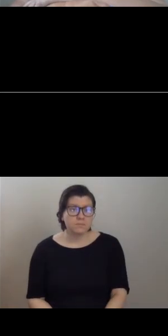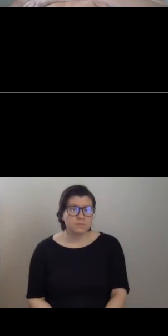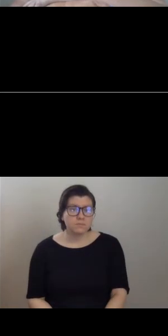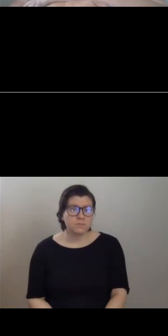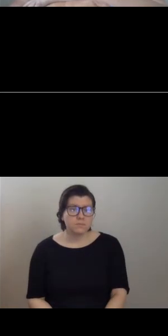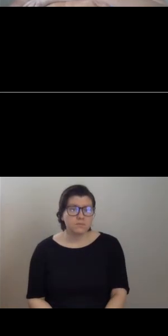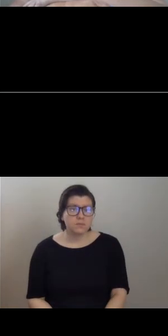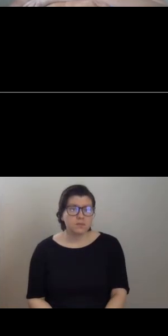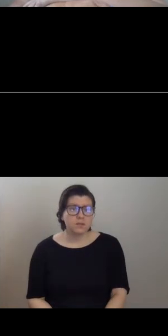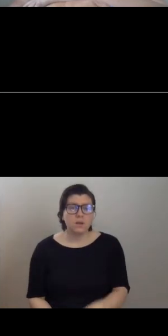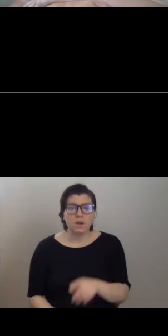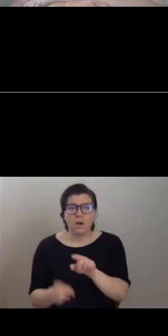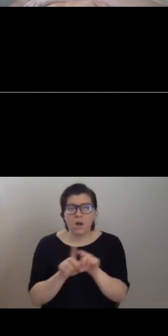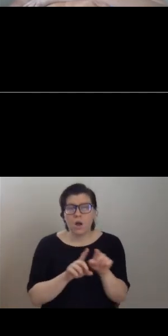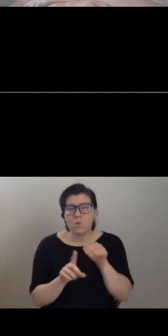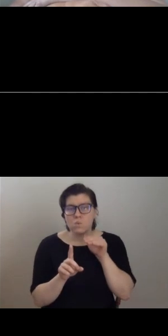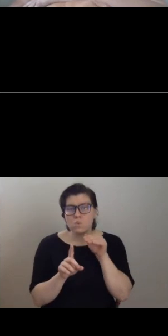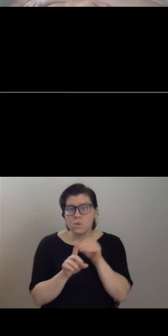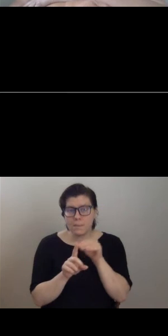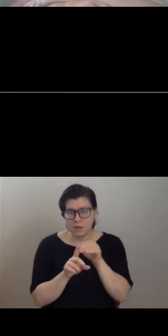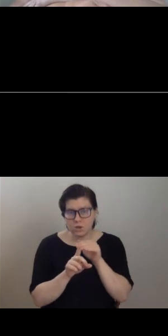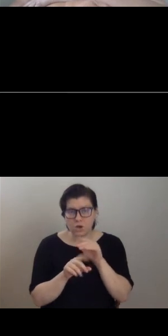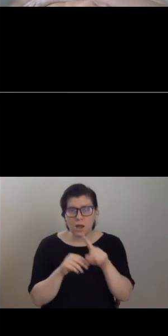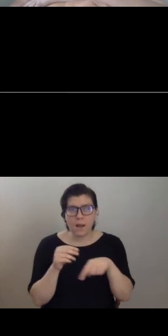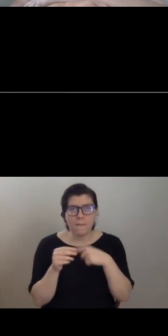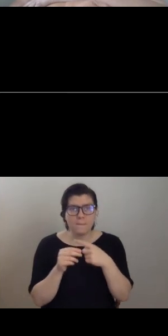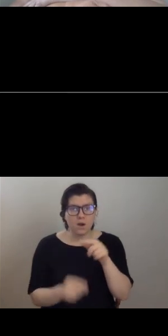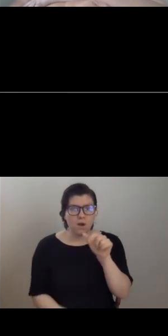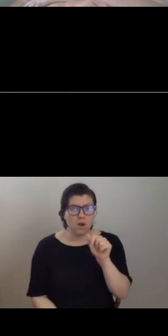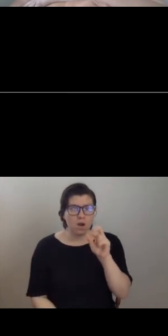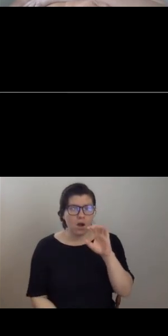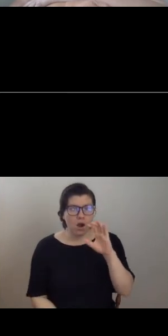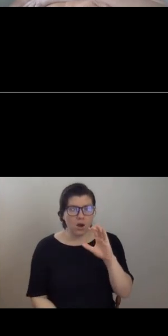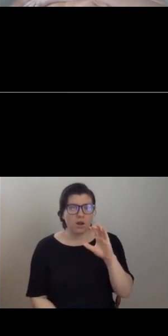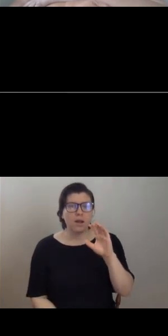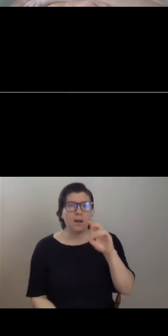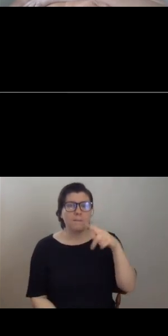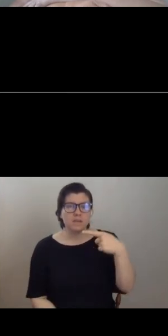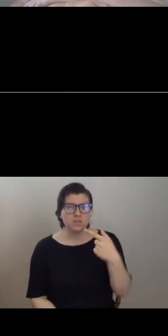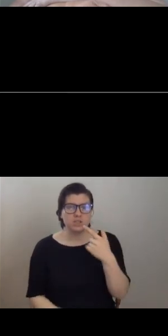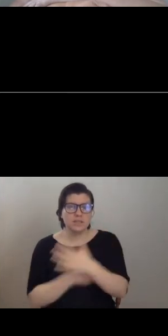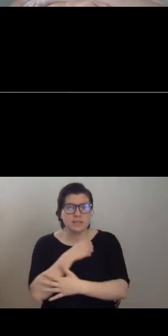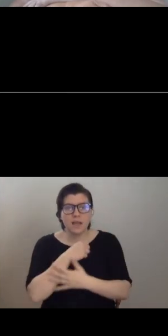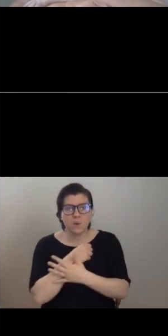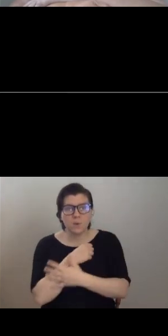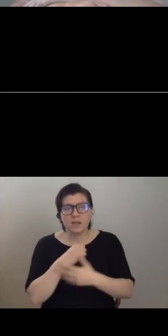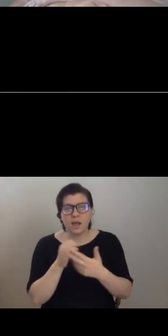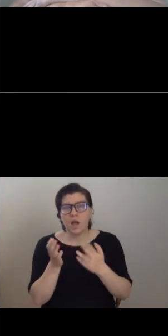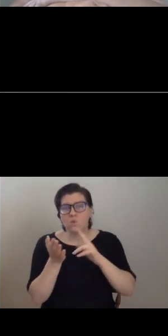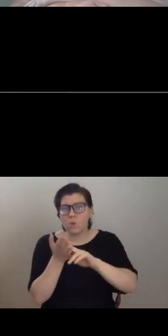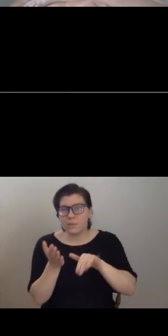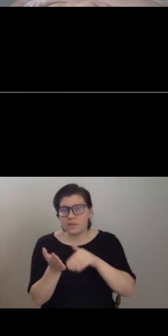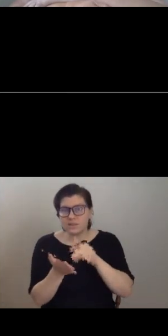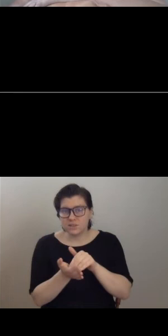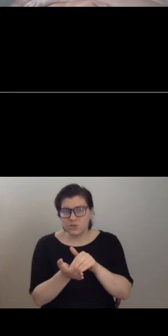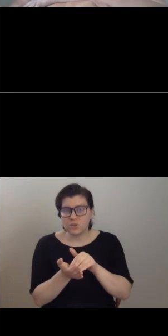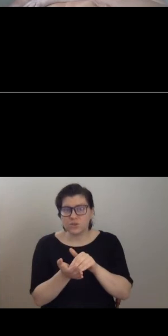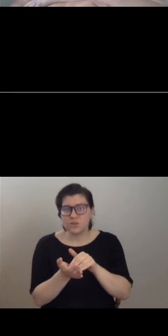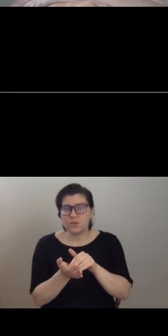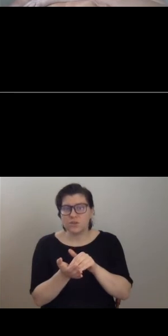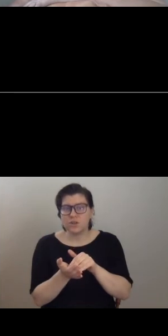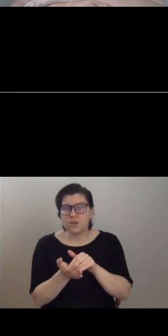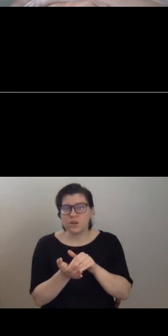Also a reminder as well about the Prince George's County Benefits Enrollment Center is